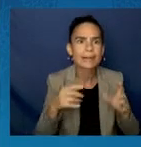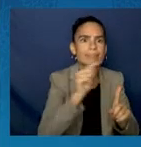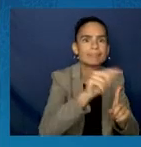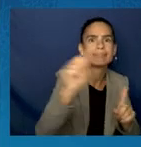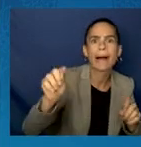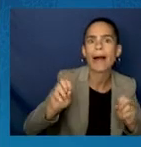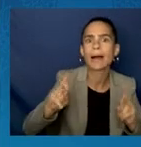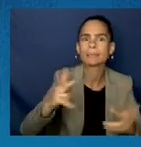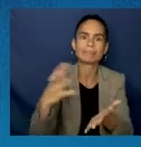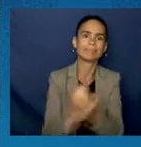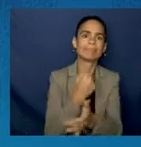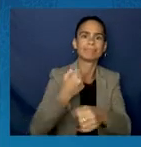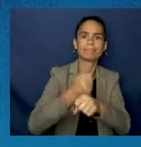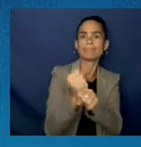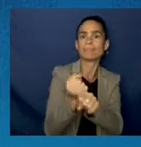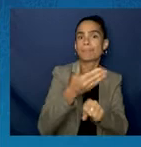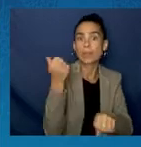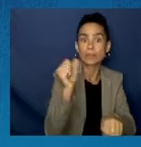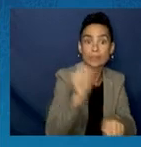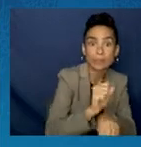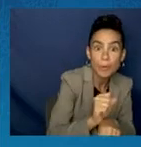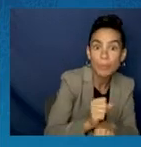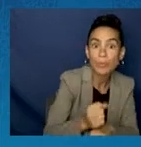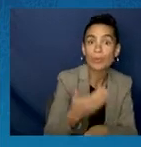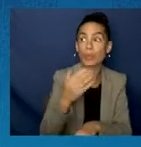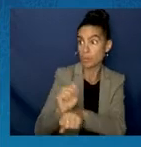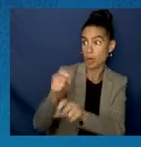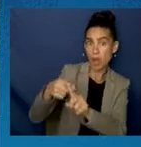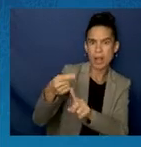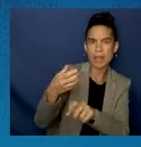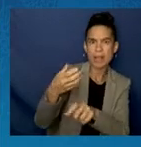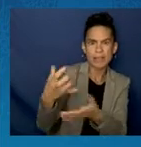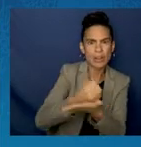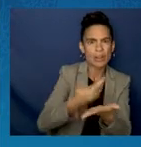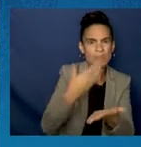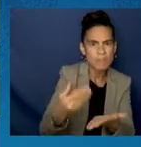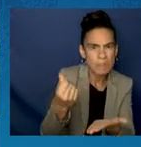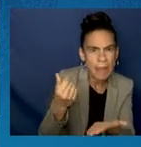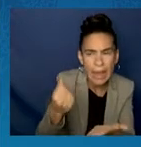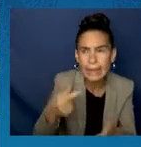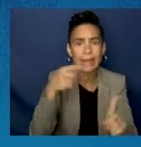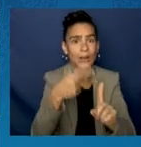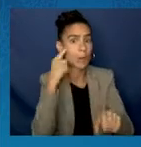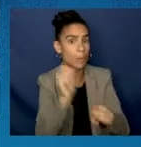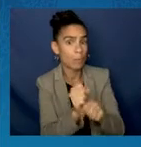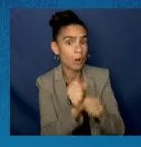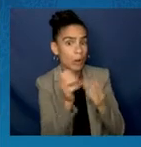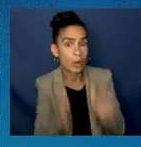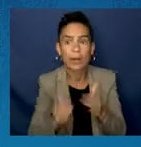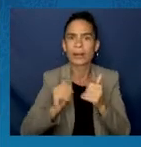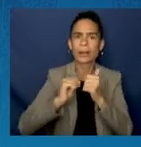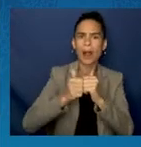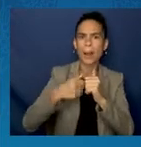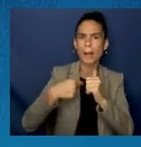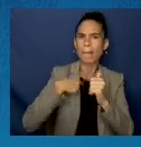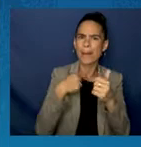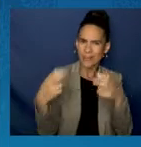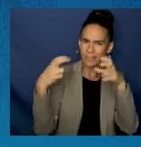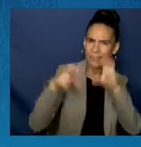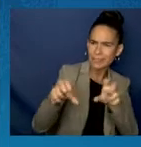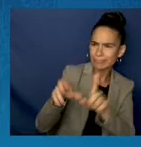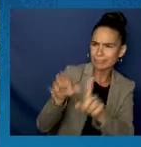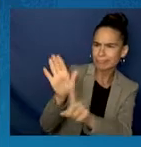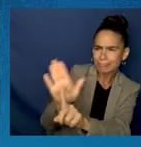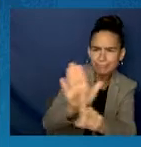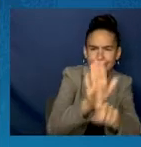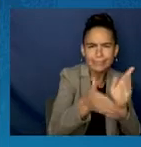and upskill and invest in their skills. This is the work that we have within grasp that we